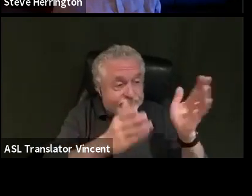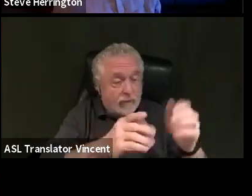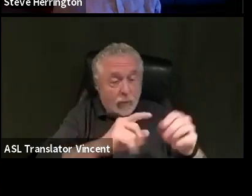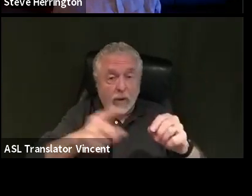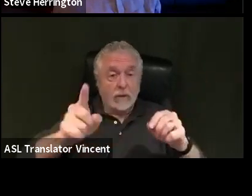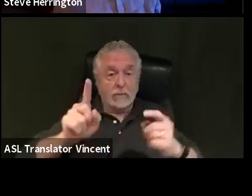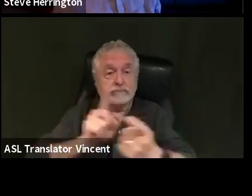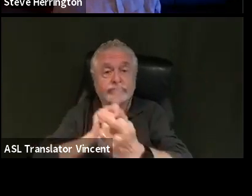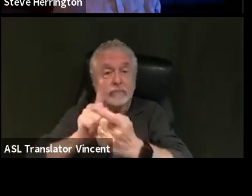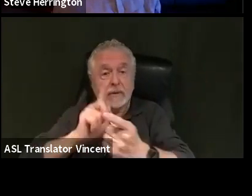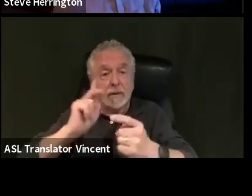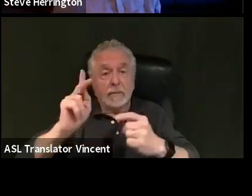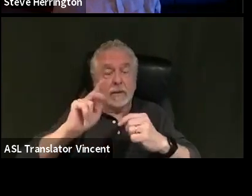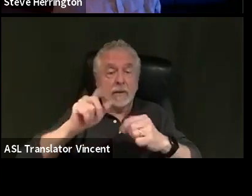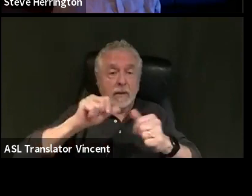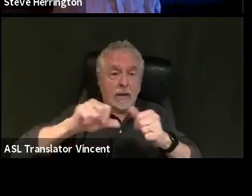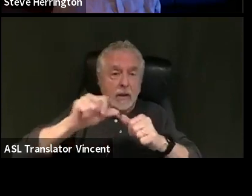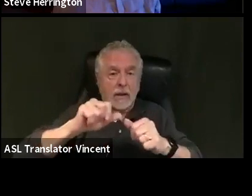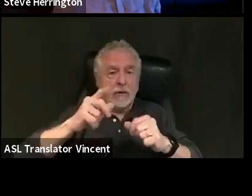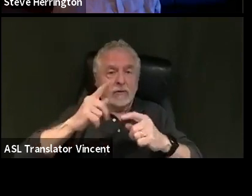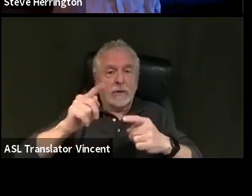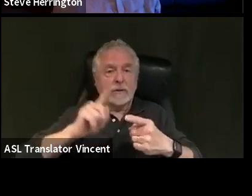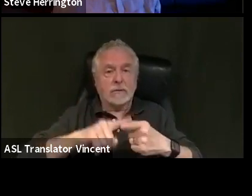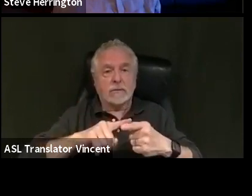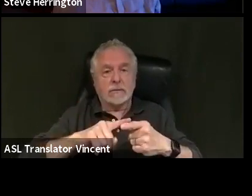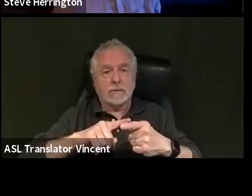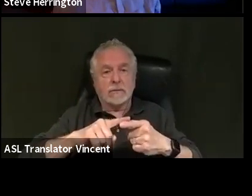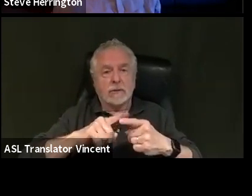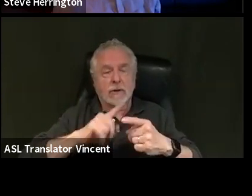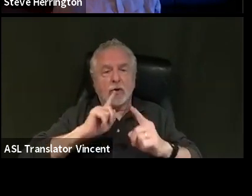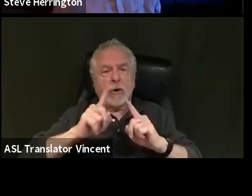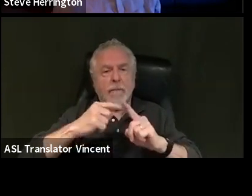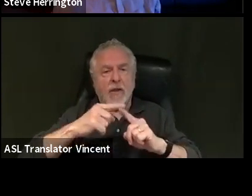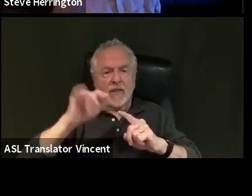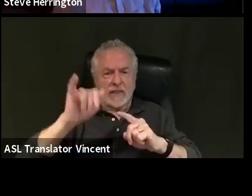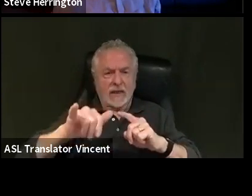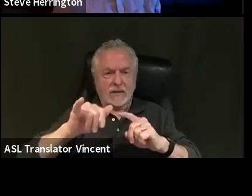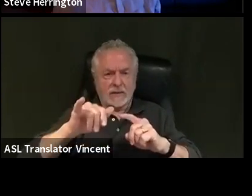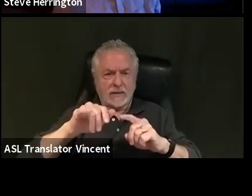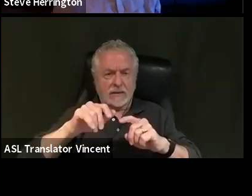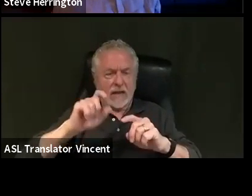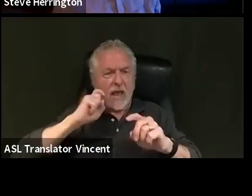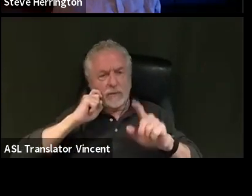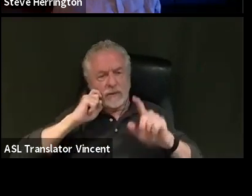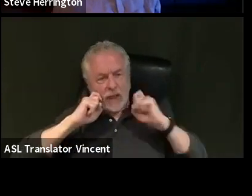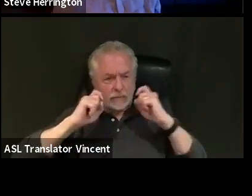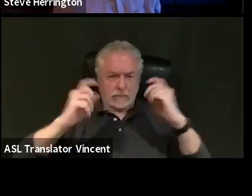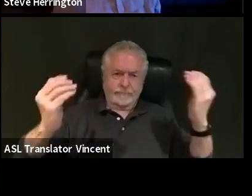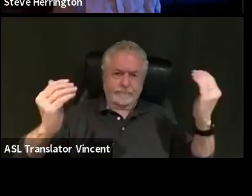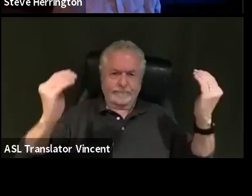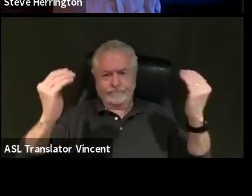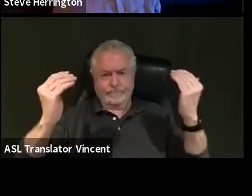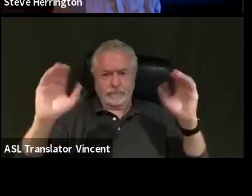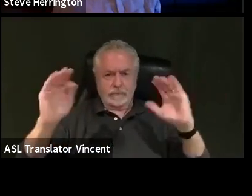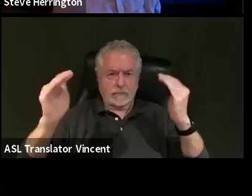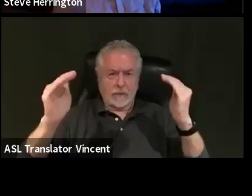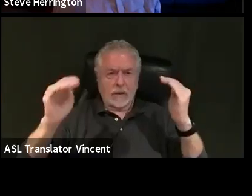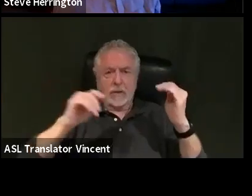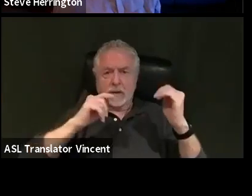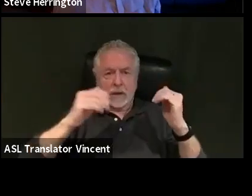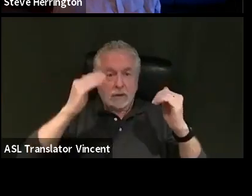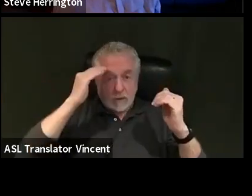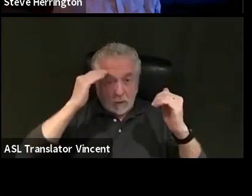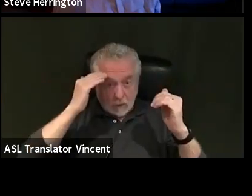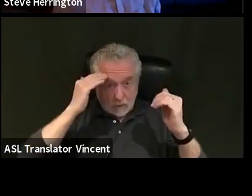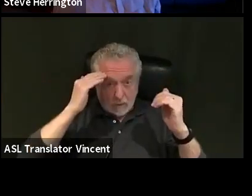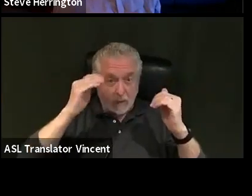is that we see each other, and try to at least talk about that, like I said, apples to apples comparison. Like, even though we may not